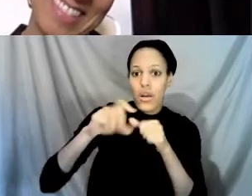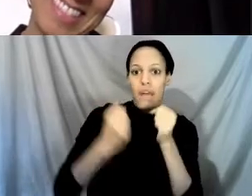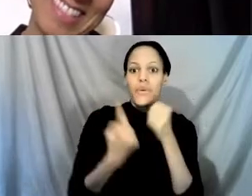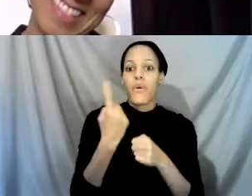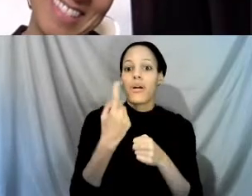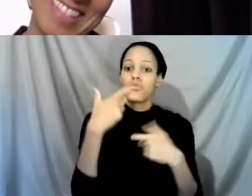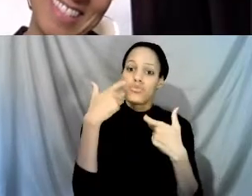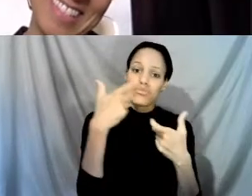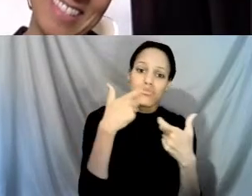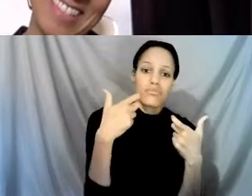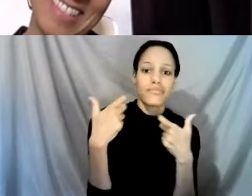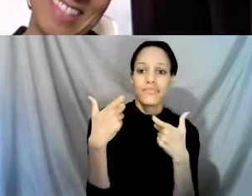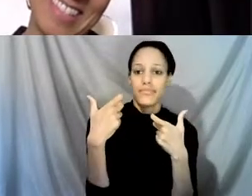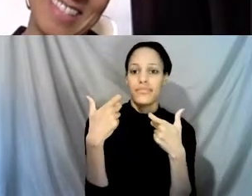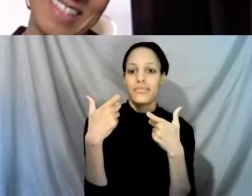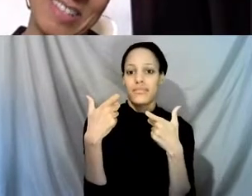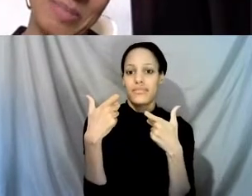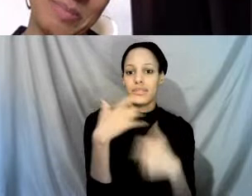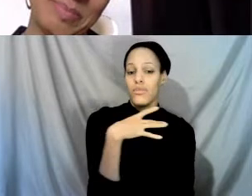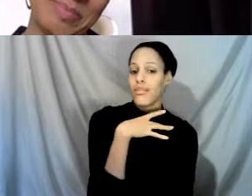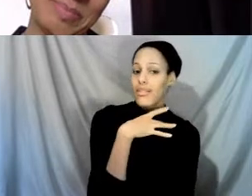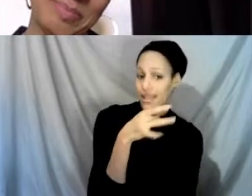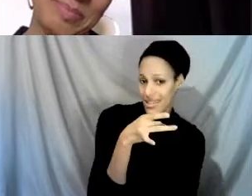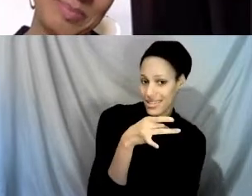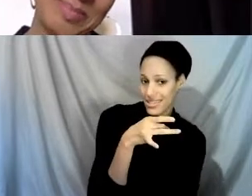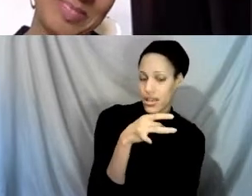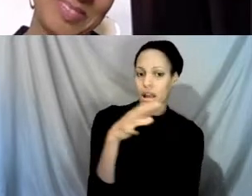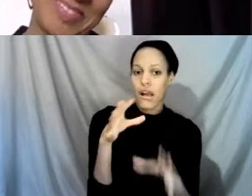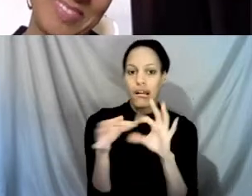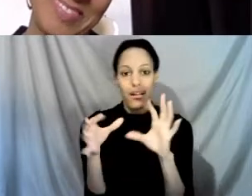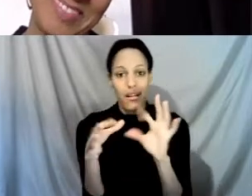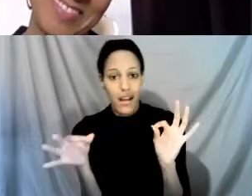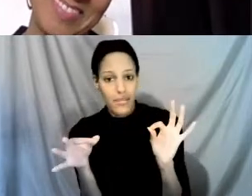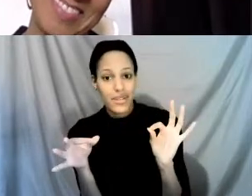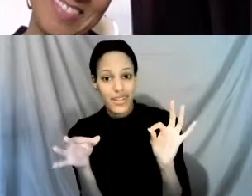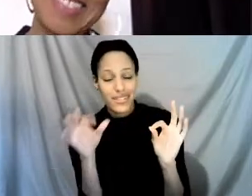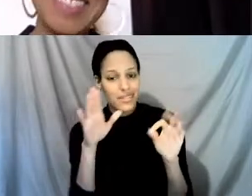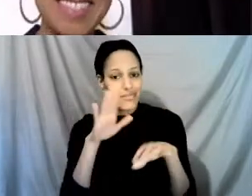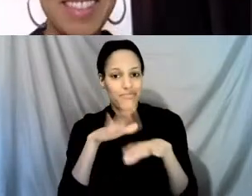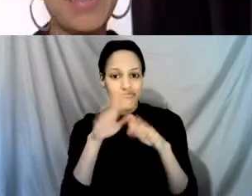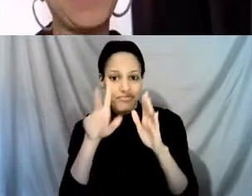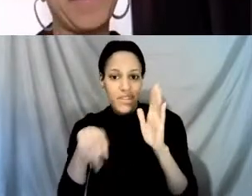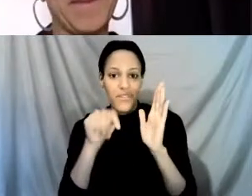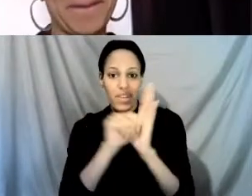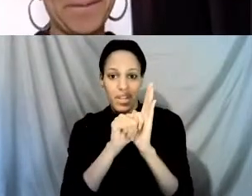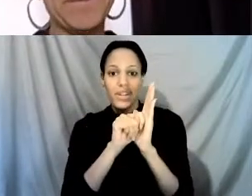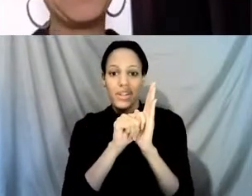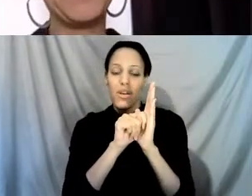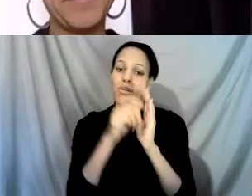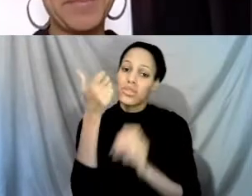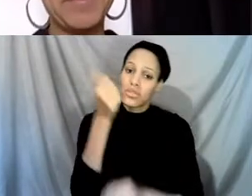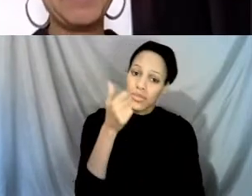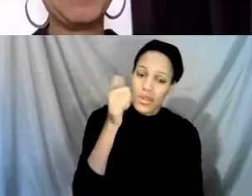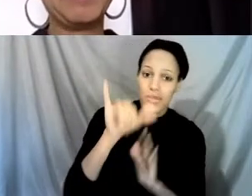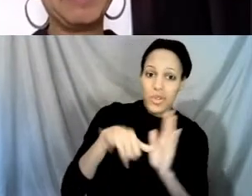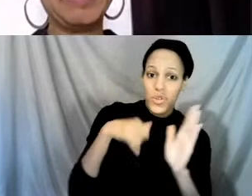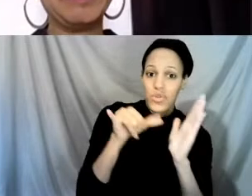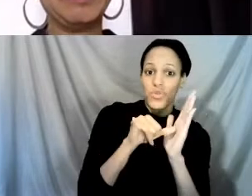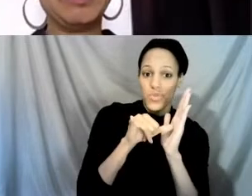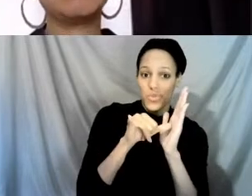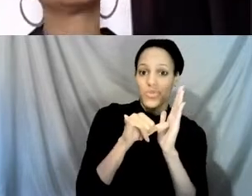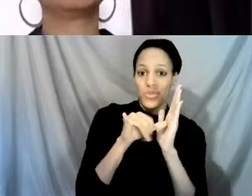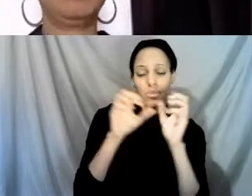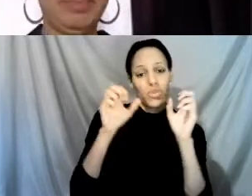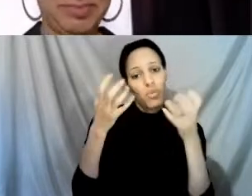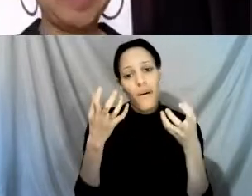watching to like and comment on this video, to subscribe to our YouTube channel so you can see